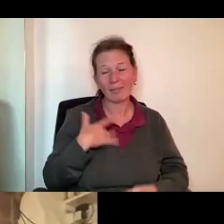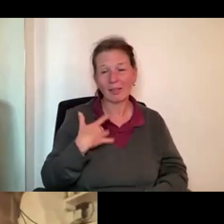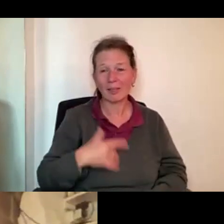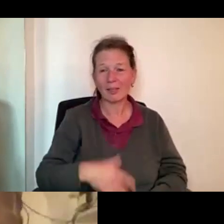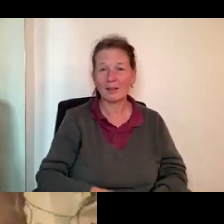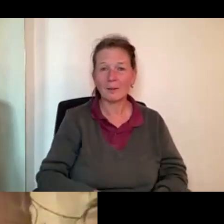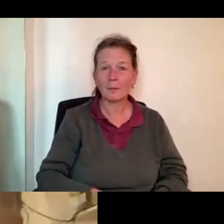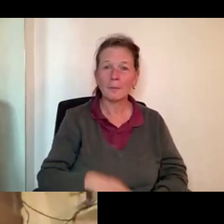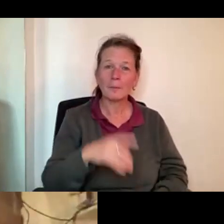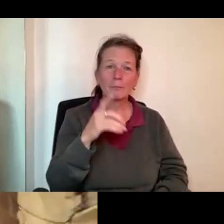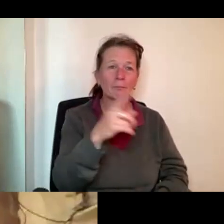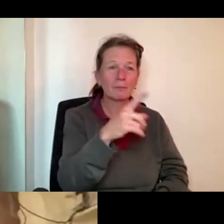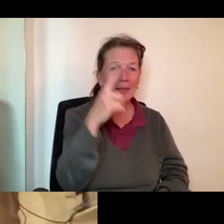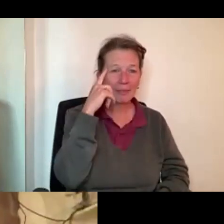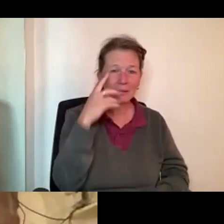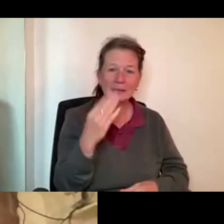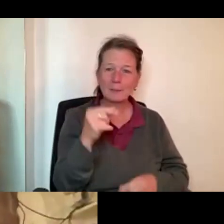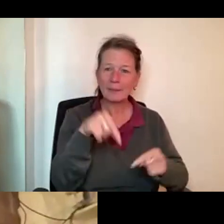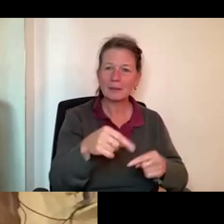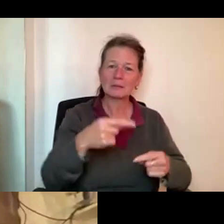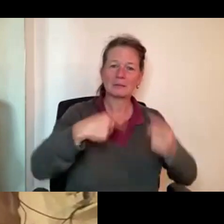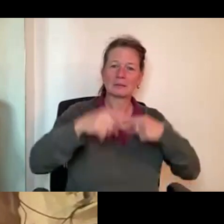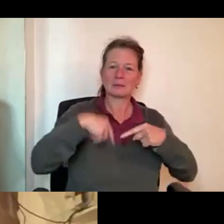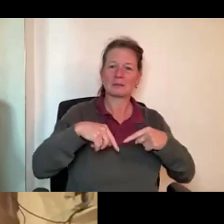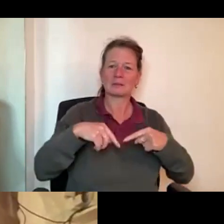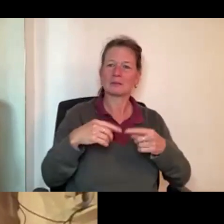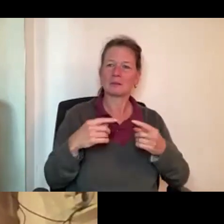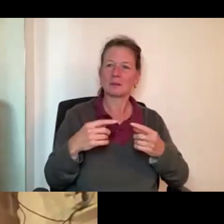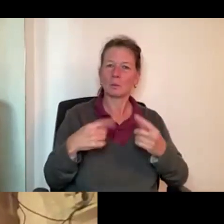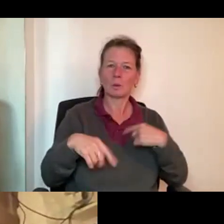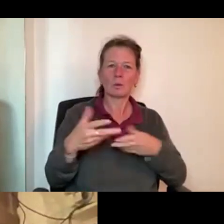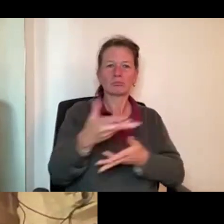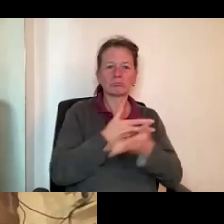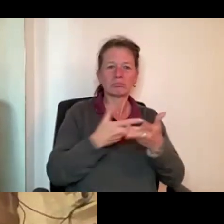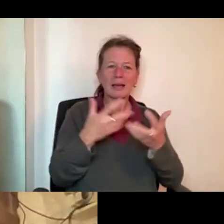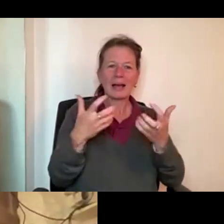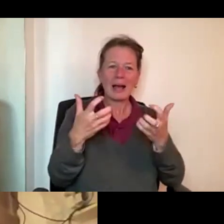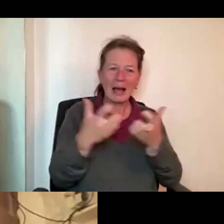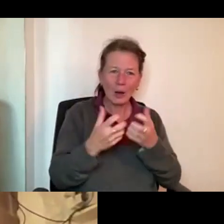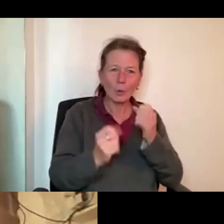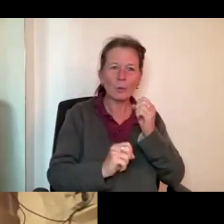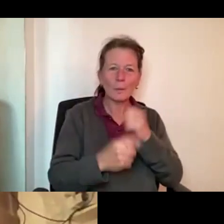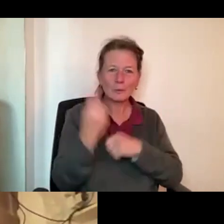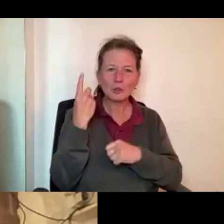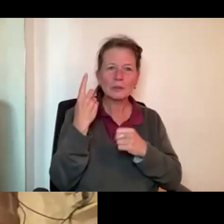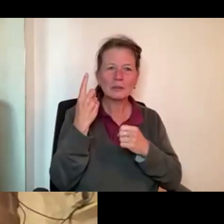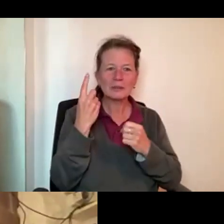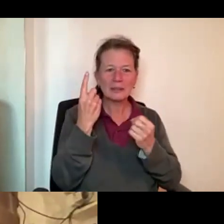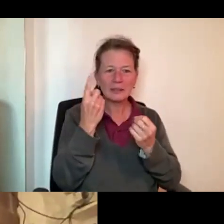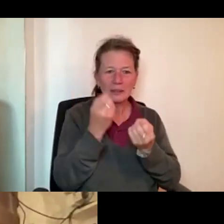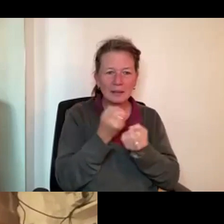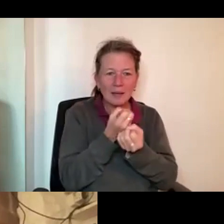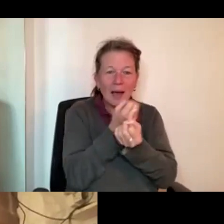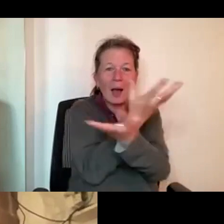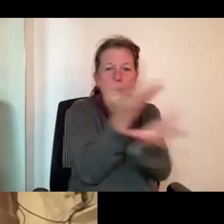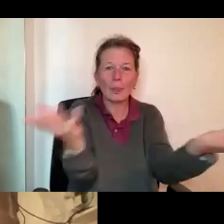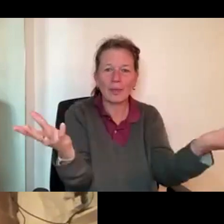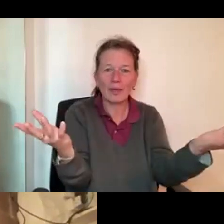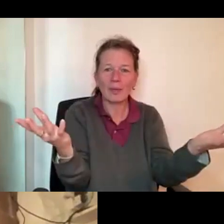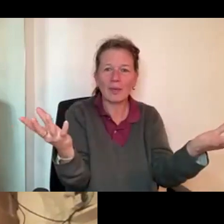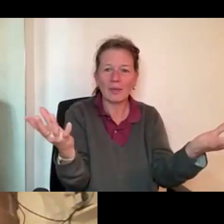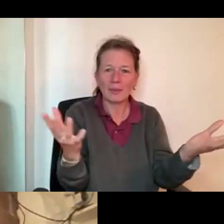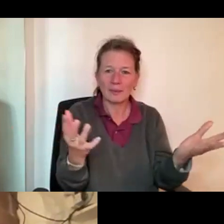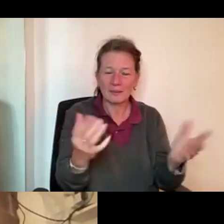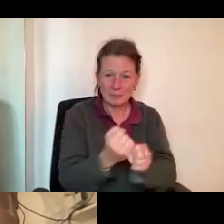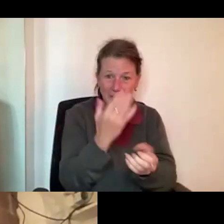I think some of this comes back to what we were discussing before as well, around actually how the opportunity is shared. And it's, making sure that you